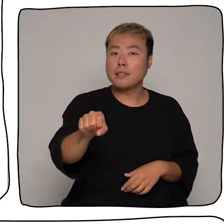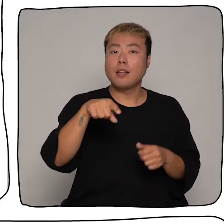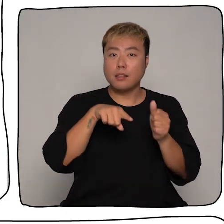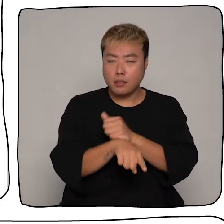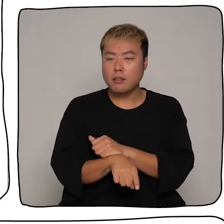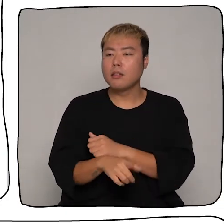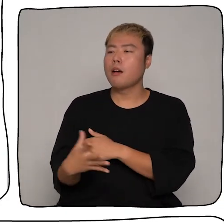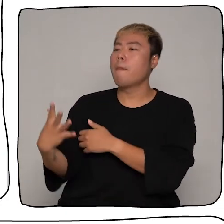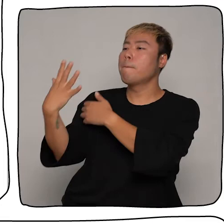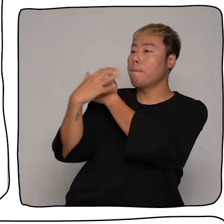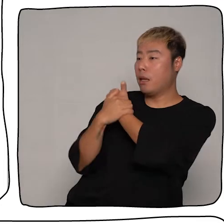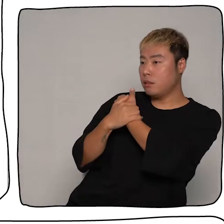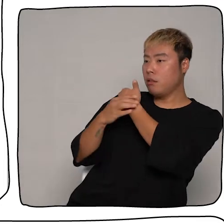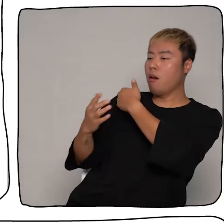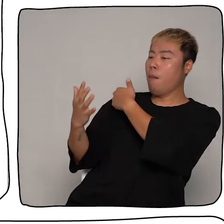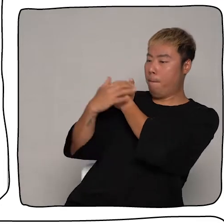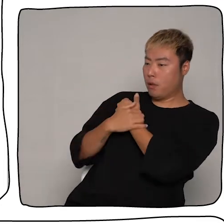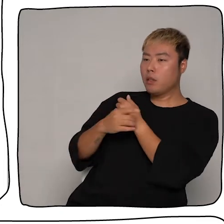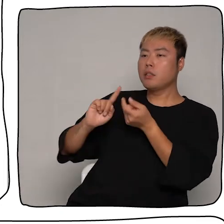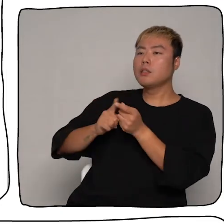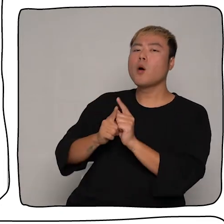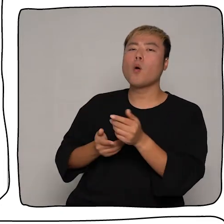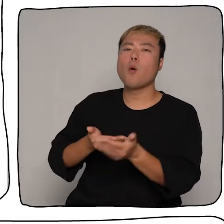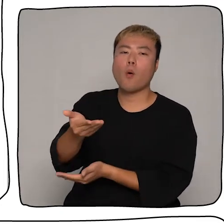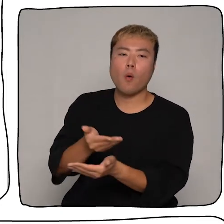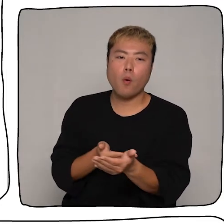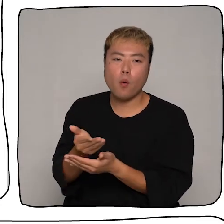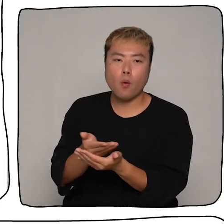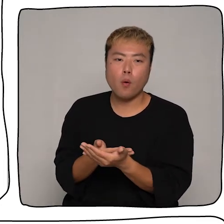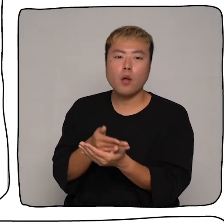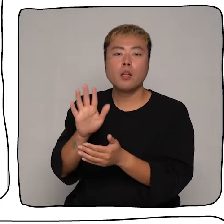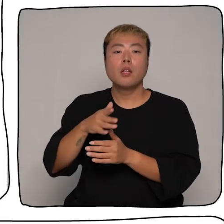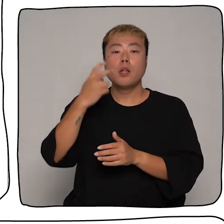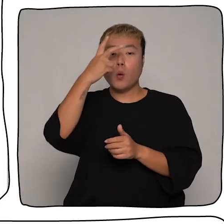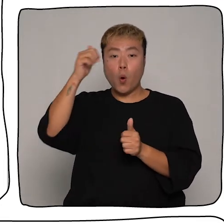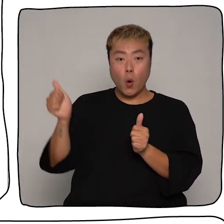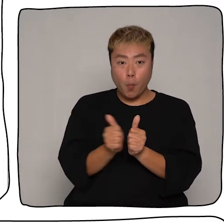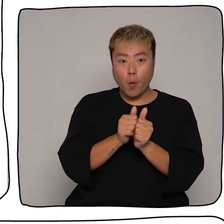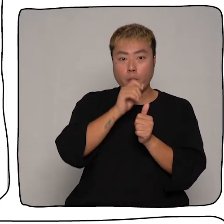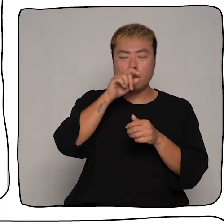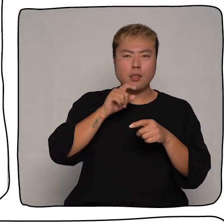And care activities tend to be transmission mode, this one.